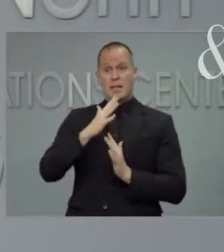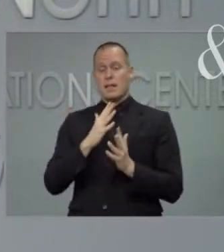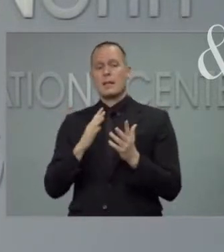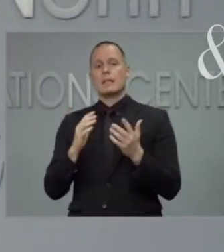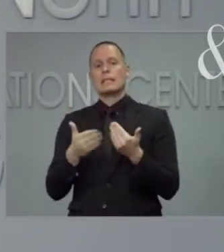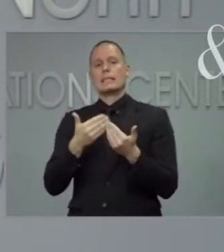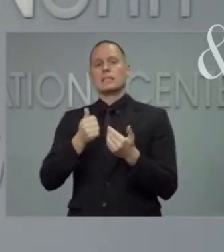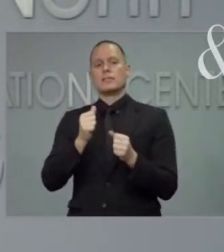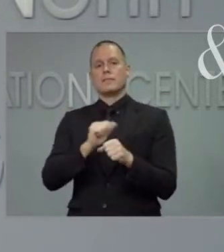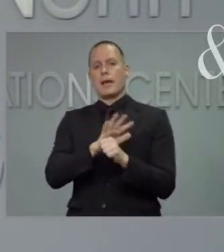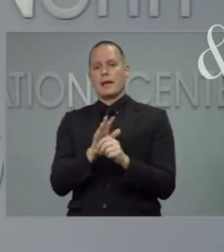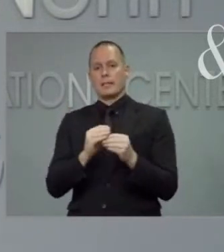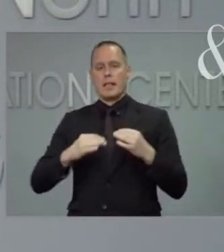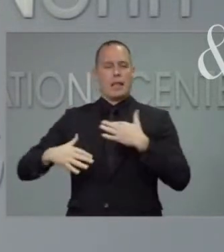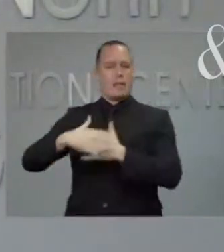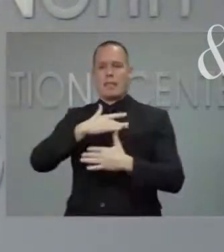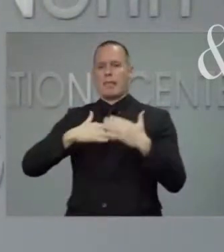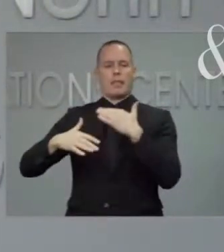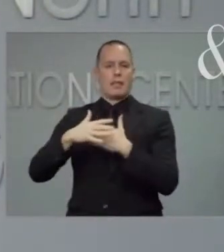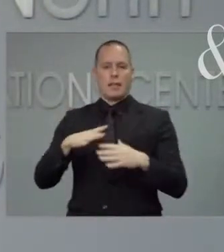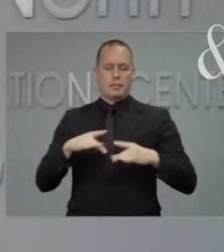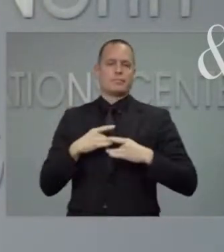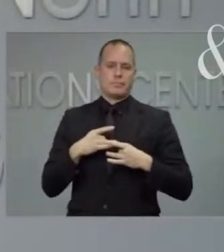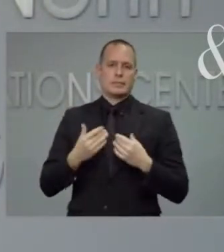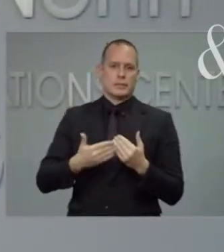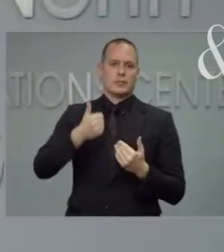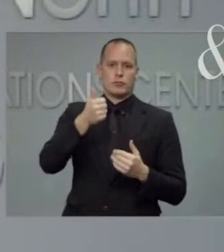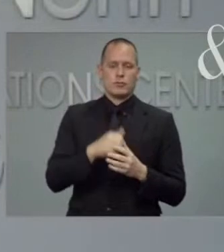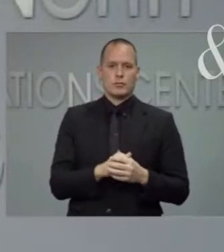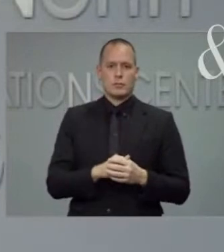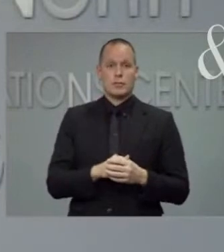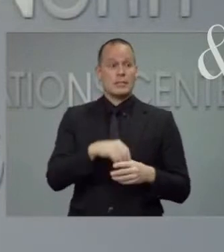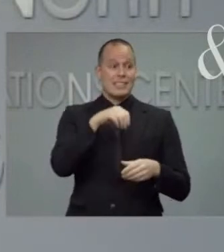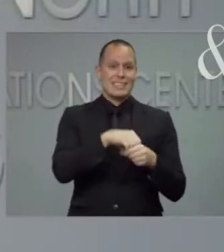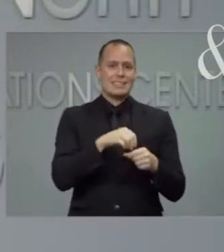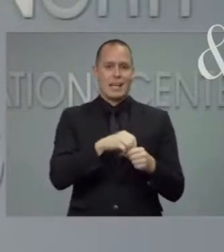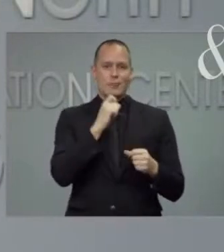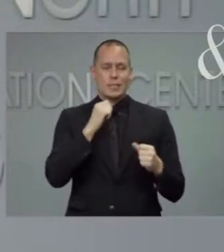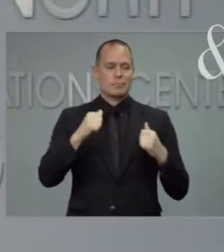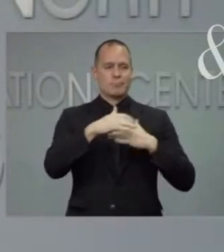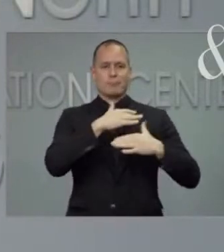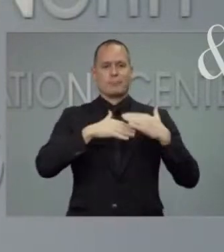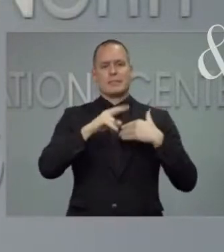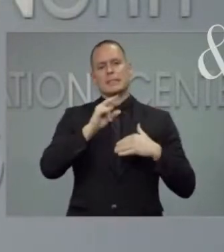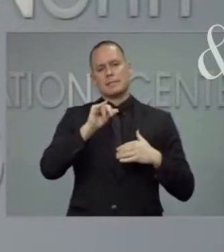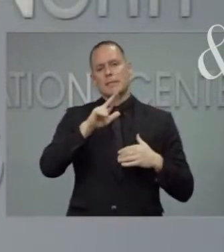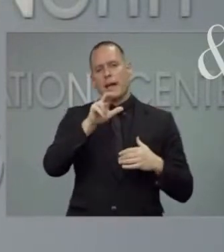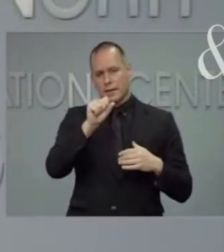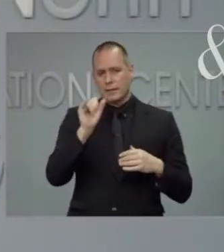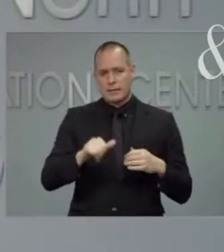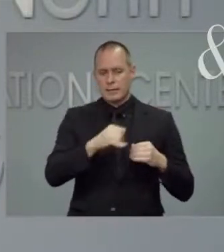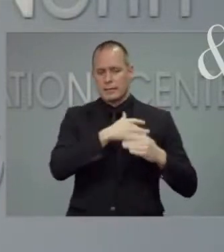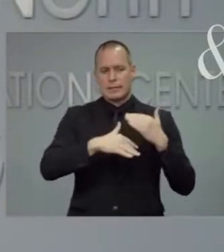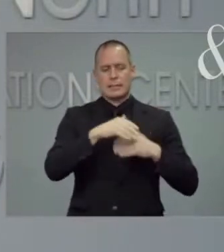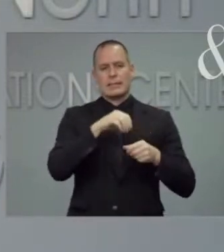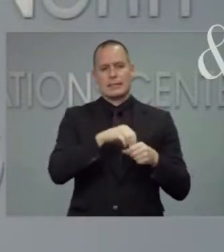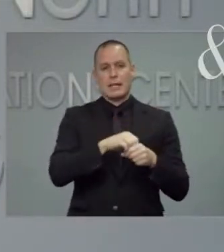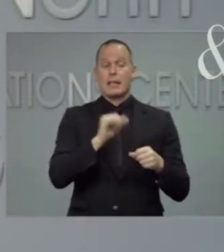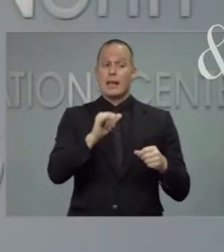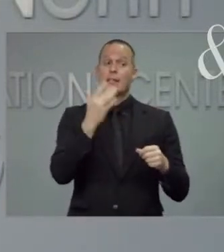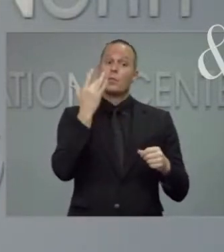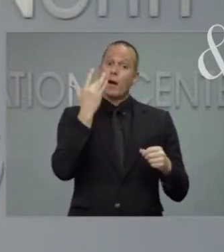transmitted. And it's much greater indoors, and that's why the gathering limit is lower